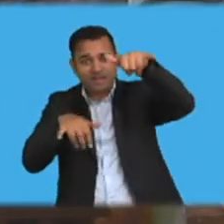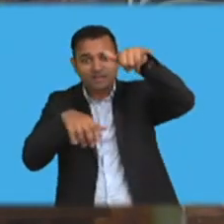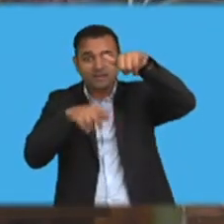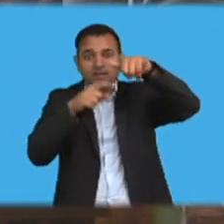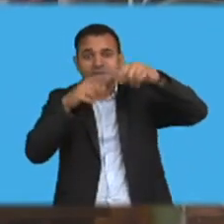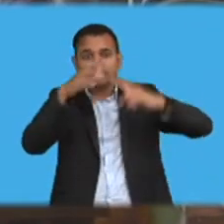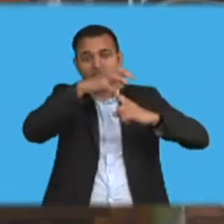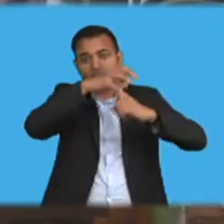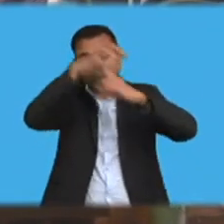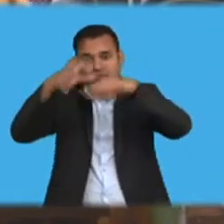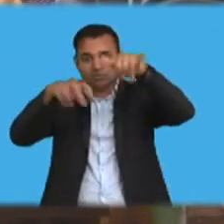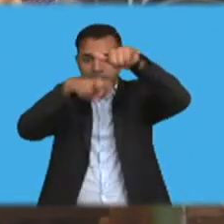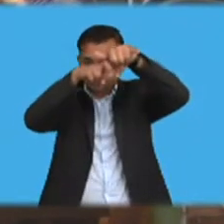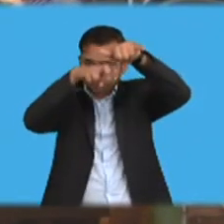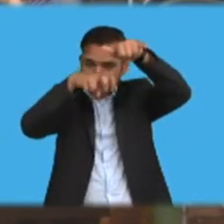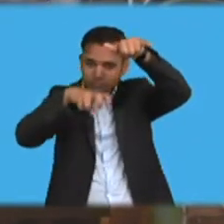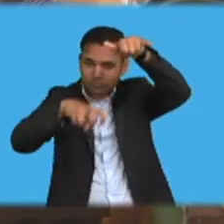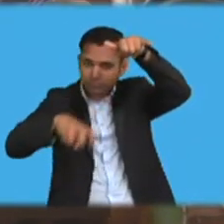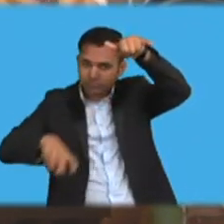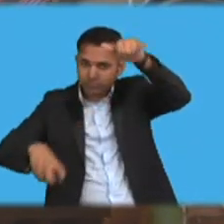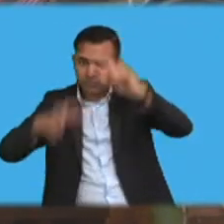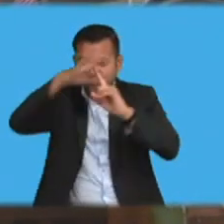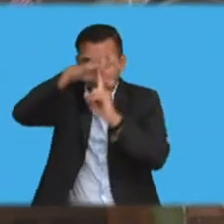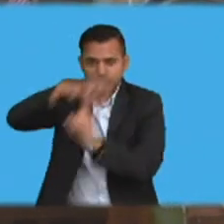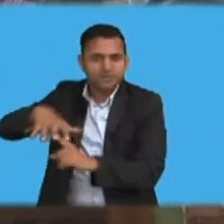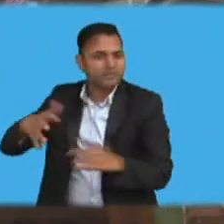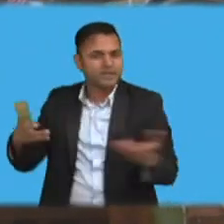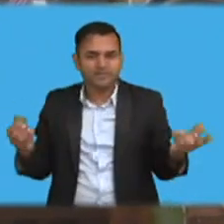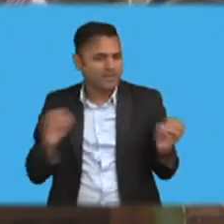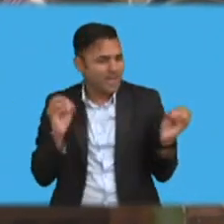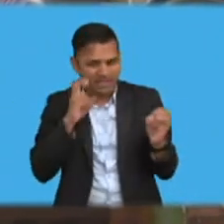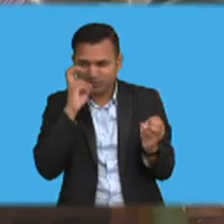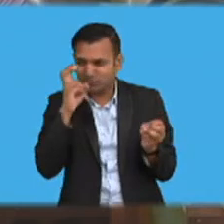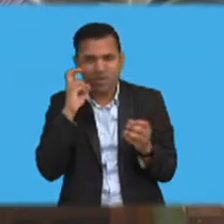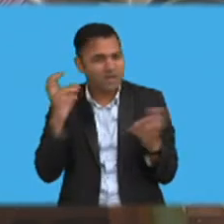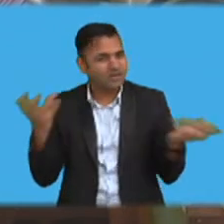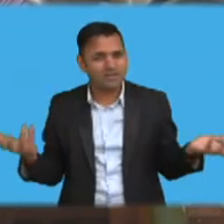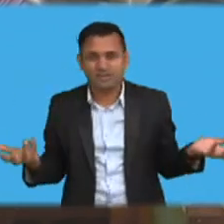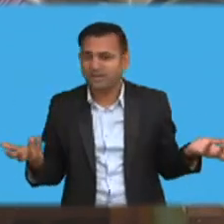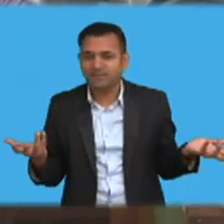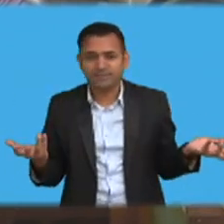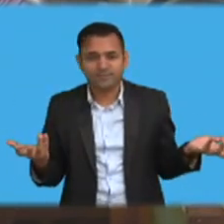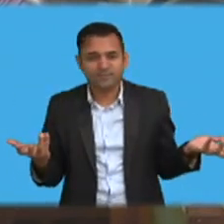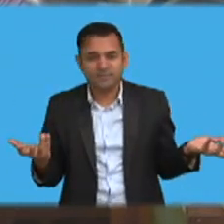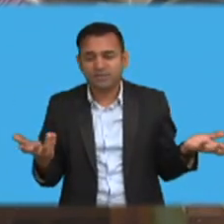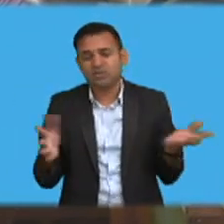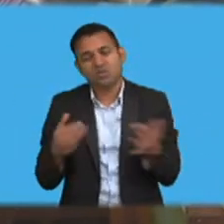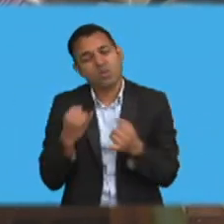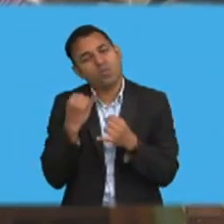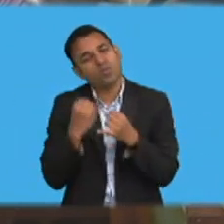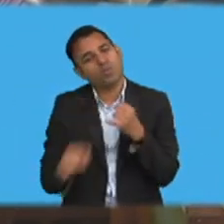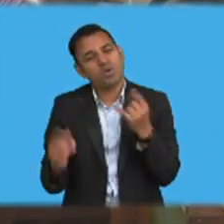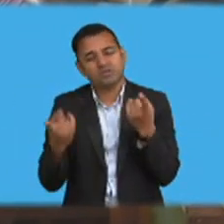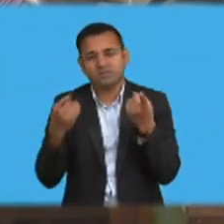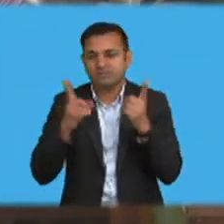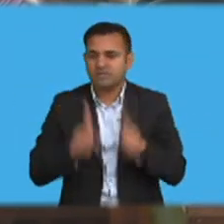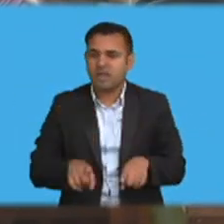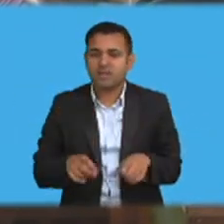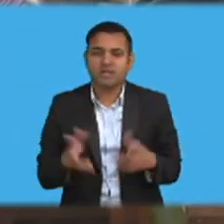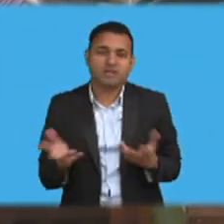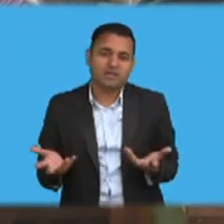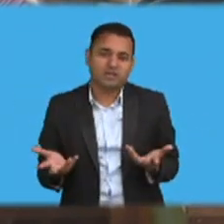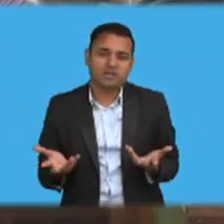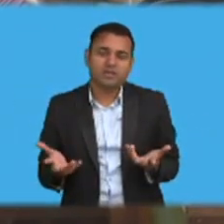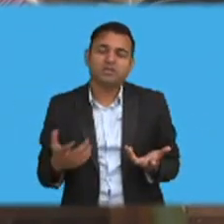without training is more than likely to be met with a fatal outcome. And I humbly urge members of this House to take some time